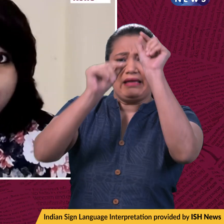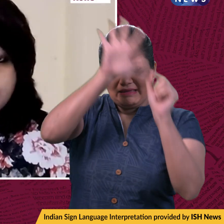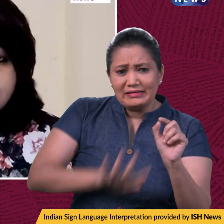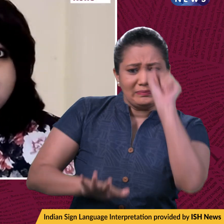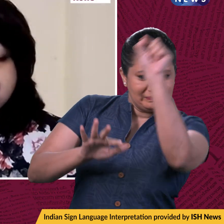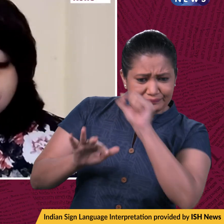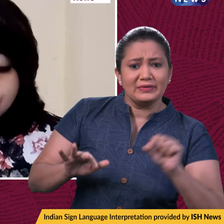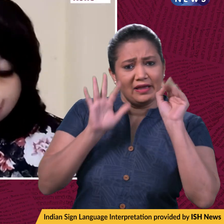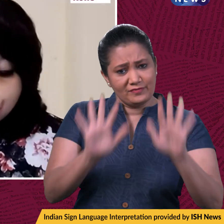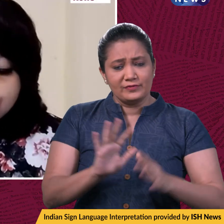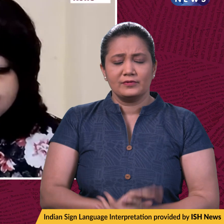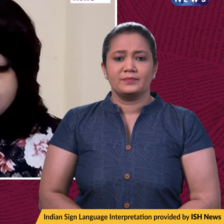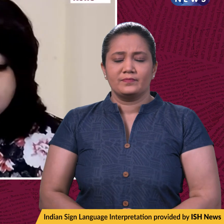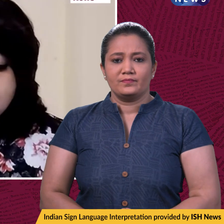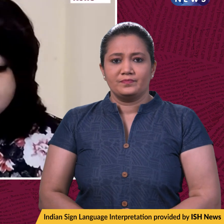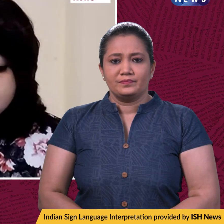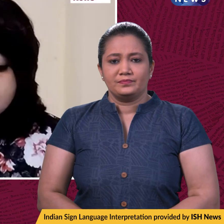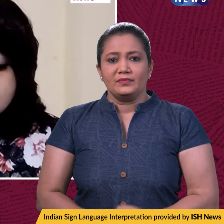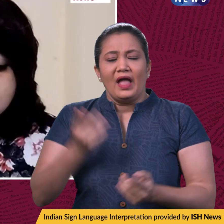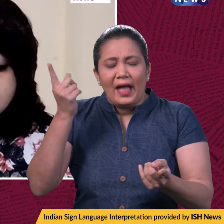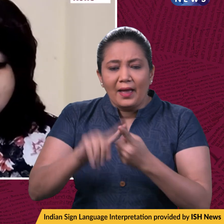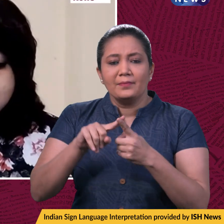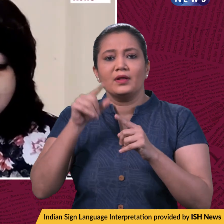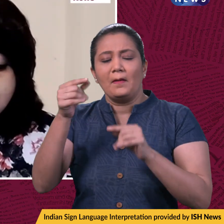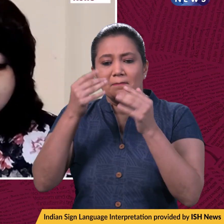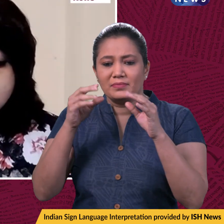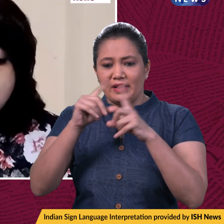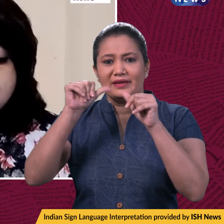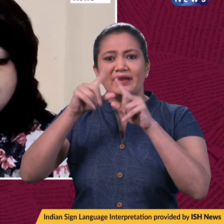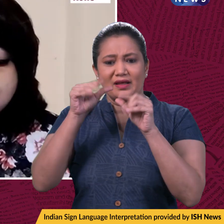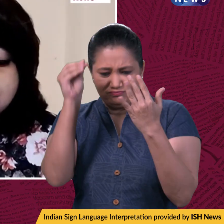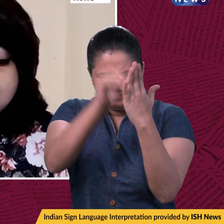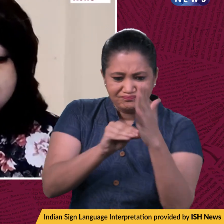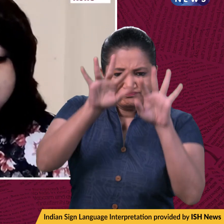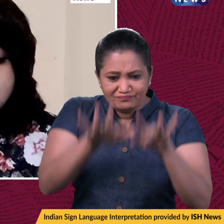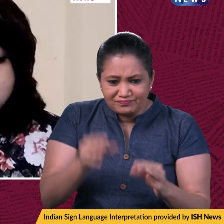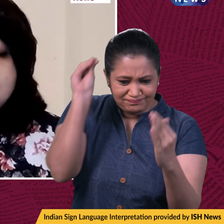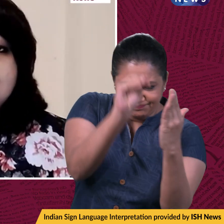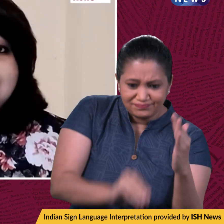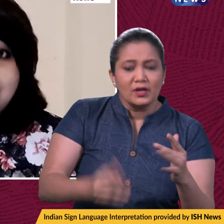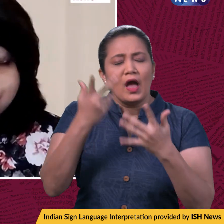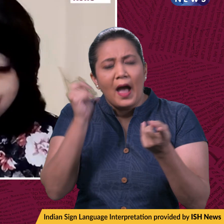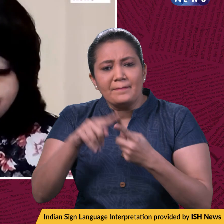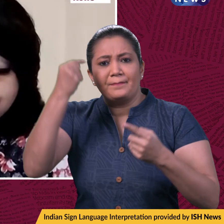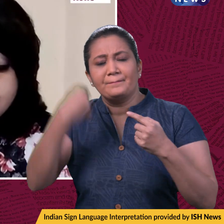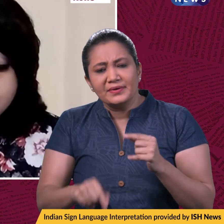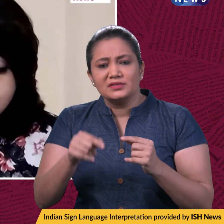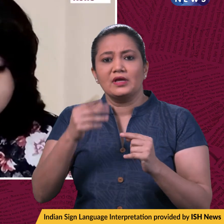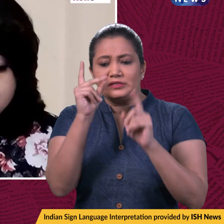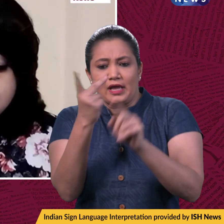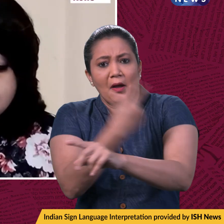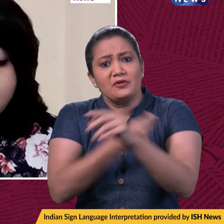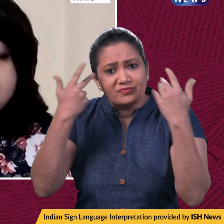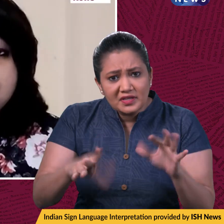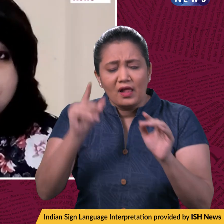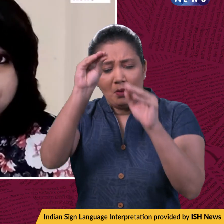and I quote, due to inadvertent data entry errors by the vaccinator in updating second dose